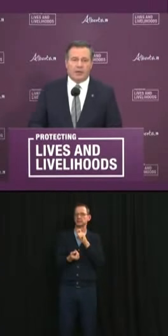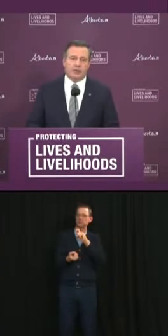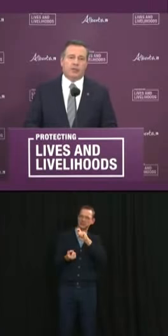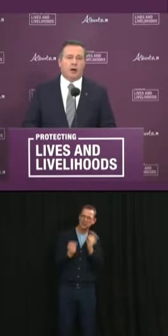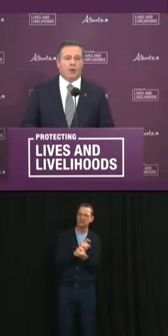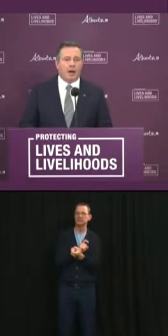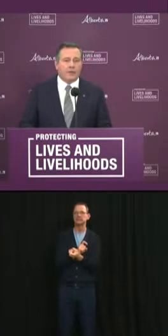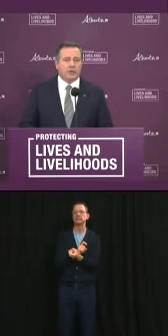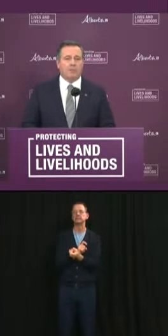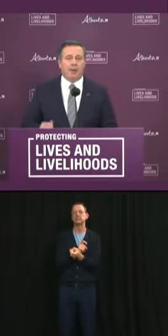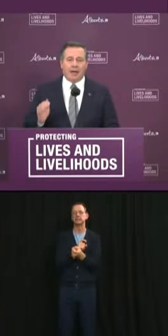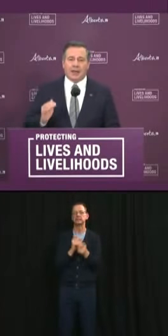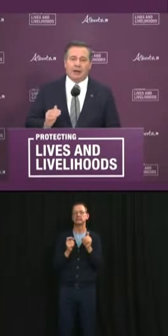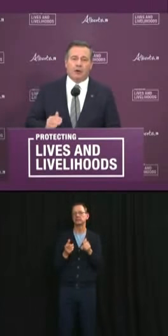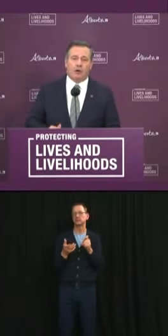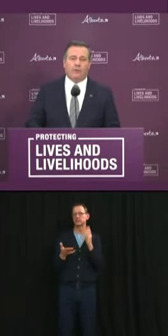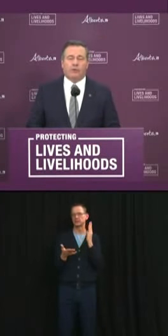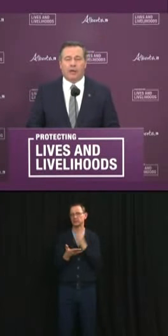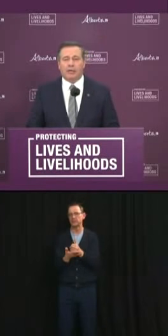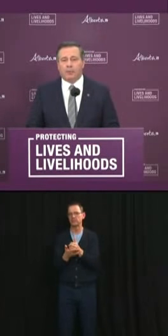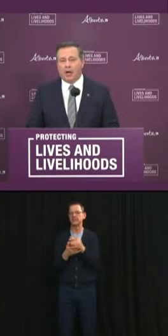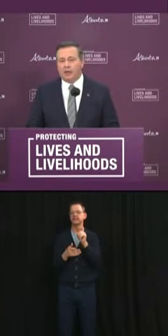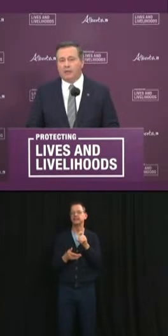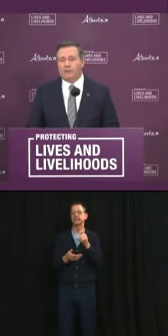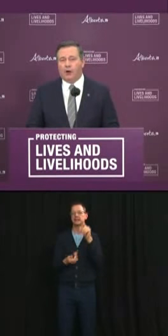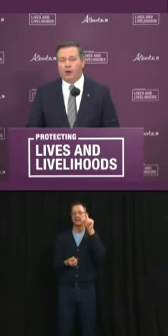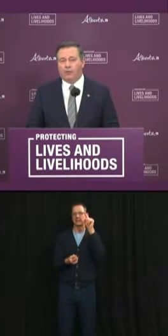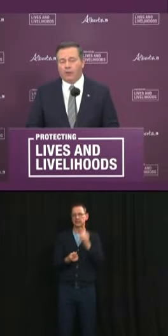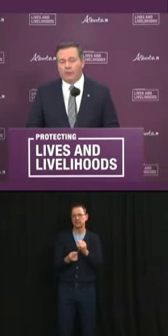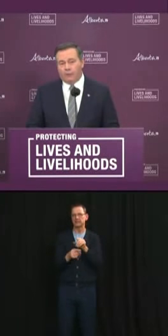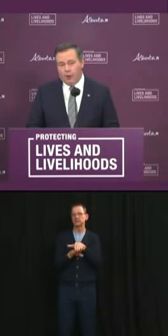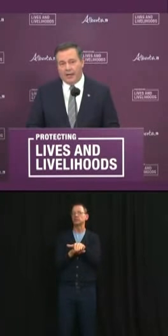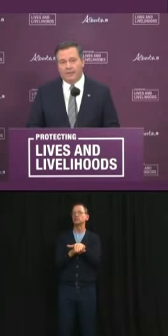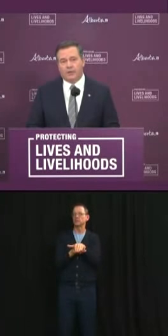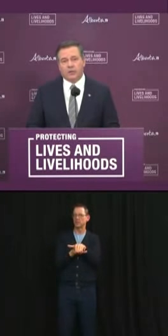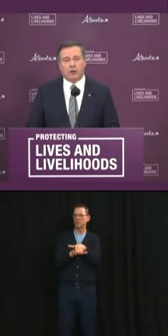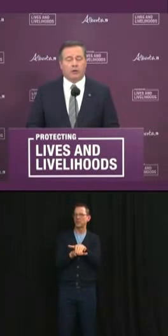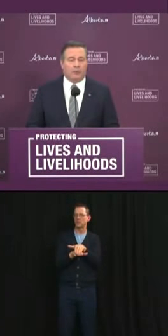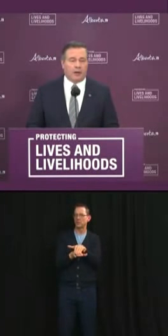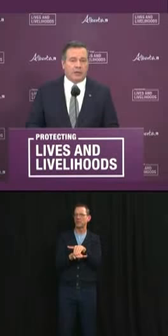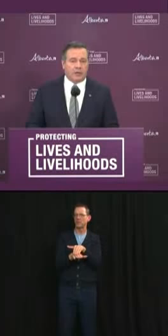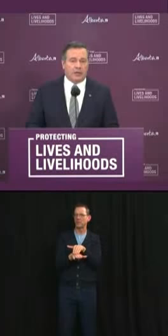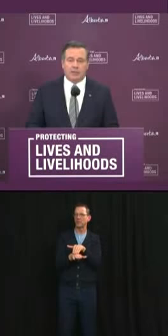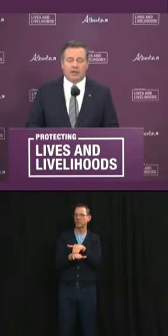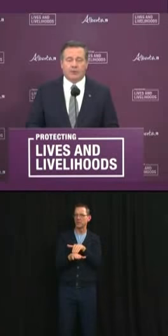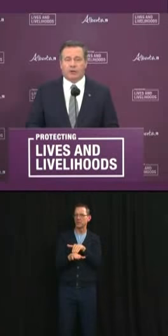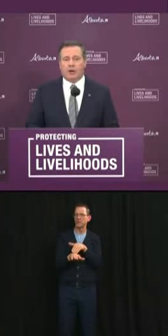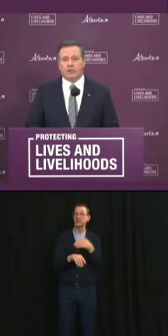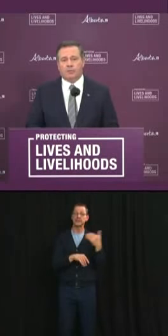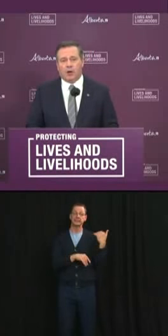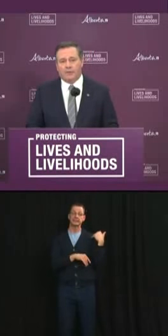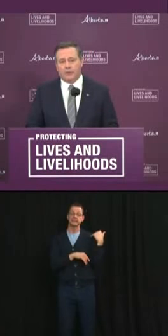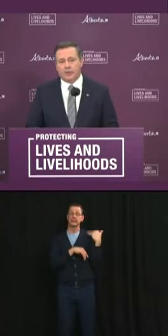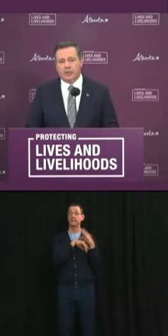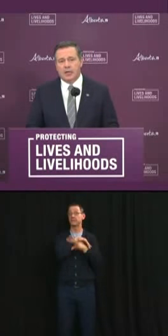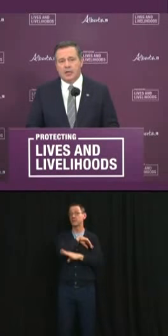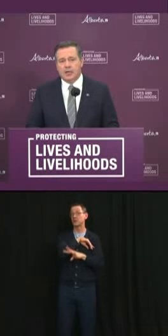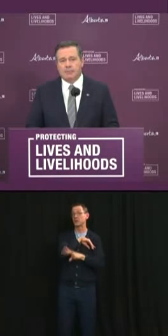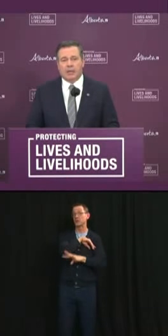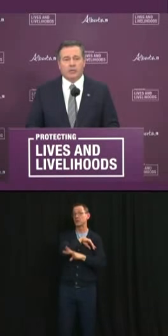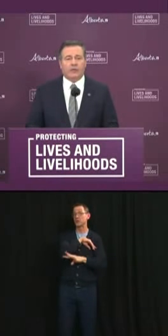winter months, our province bent that curve created by the fall wave that started around Thanksgiving tables across the